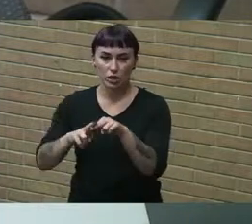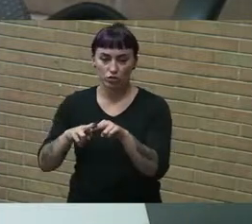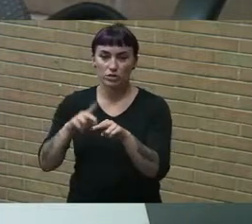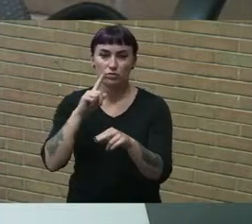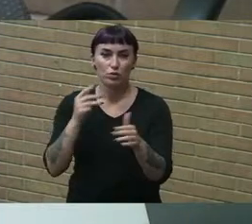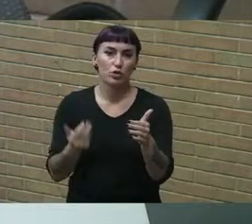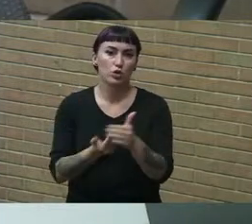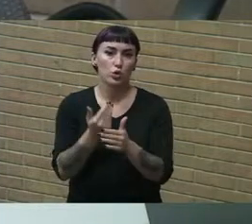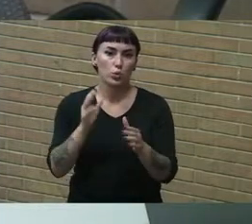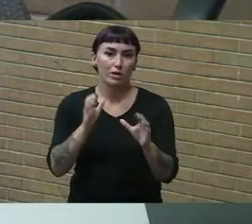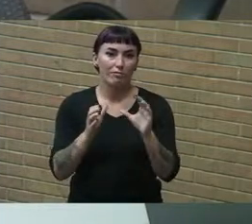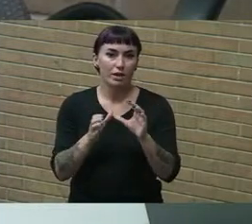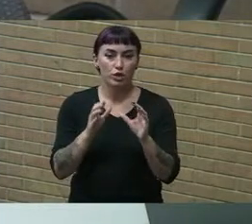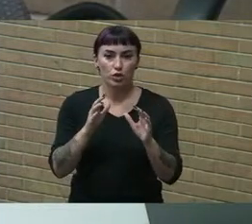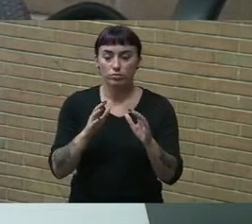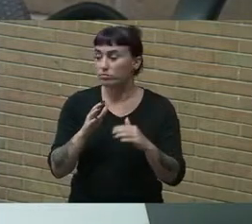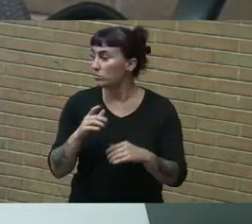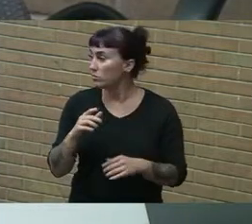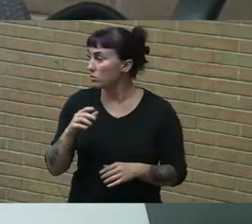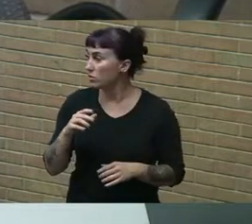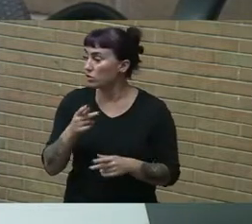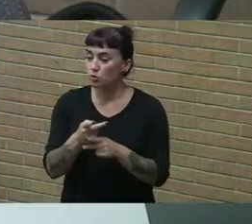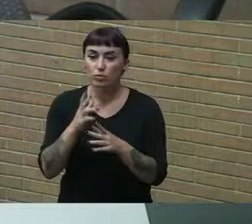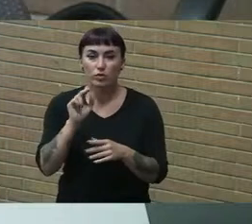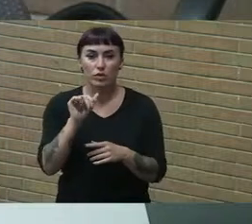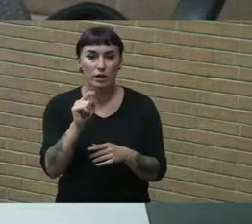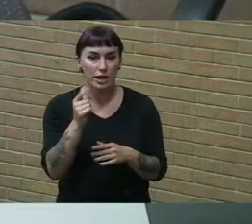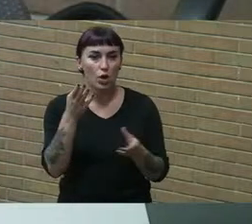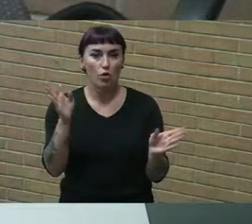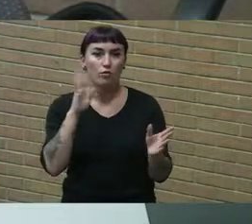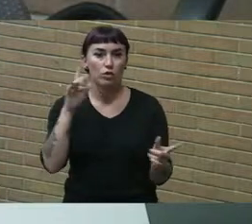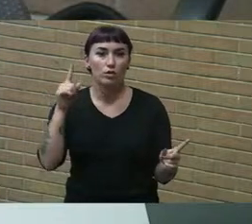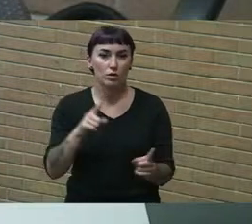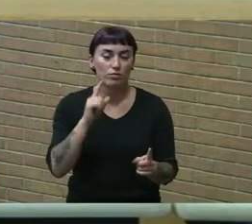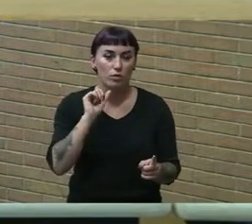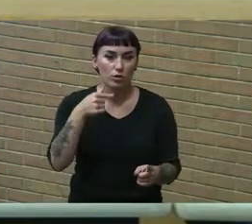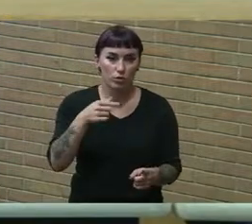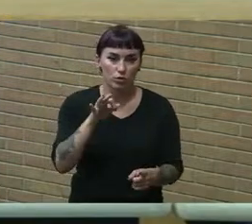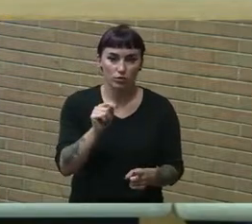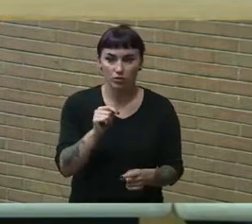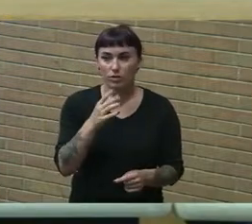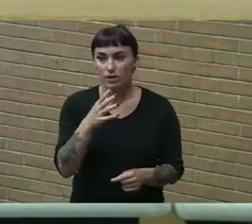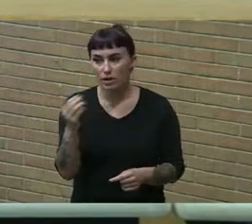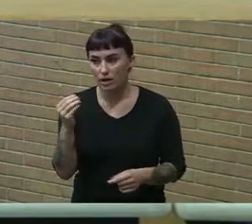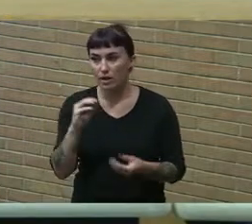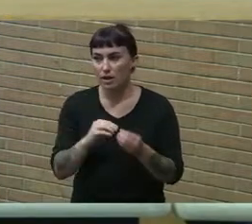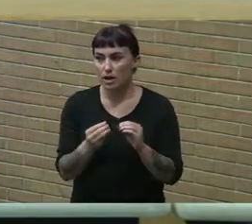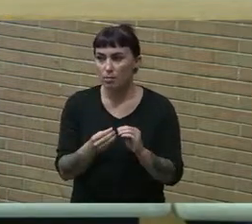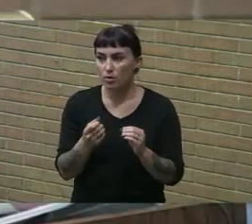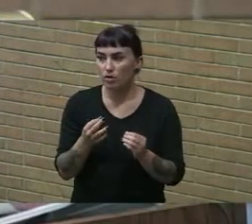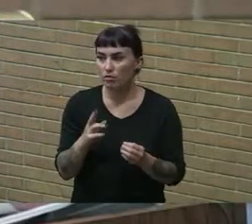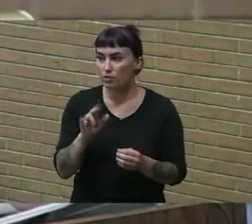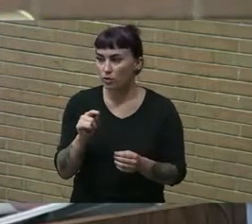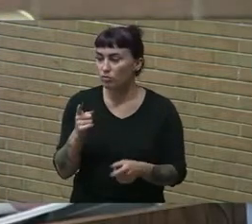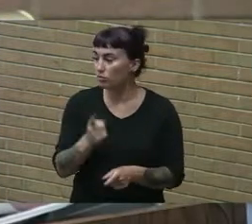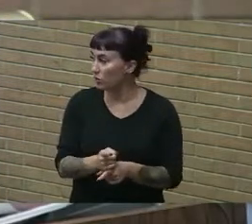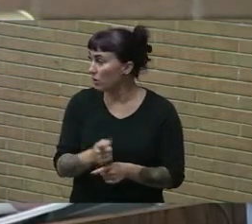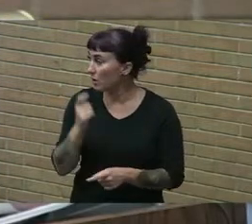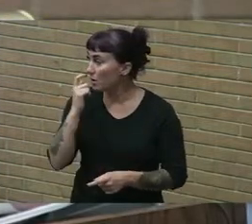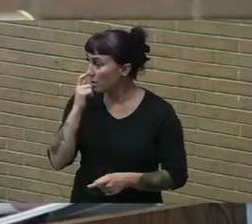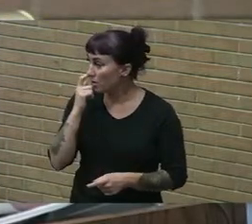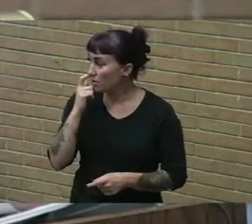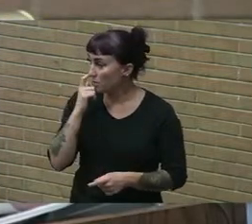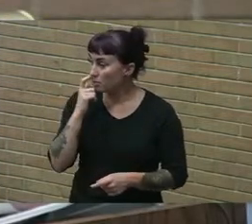new configuration. So the net overall is a reduction both in square footage and in number of units. That's correct. And I